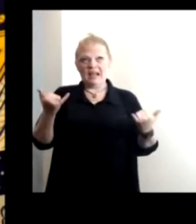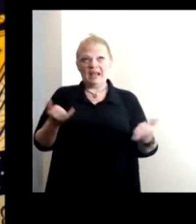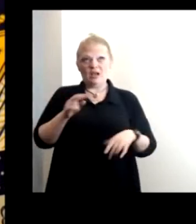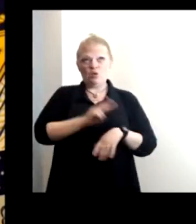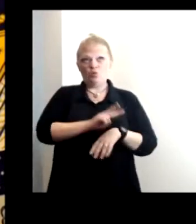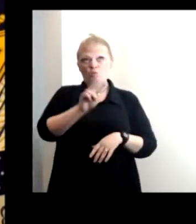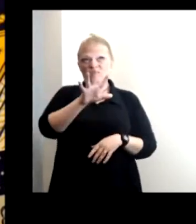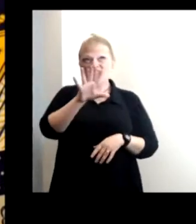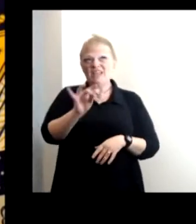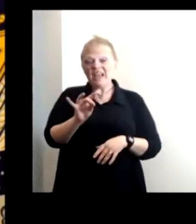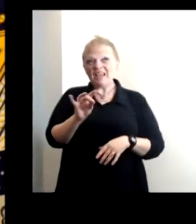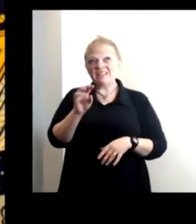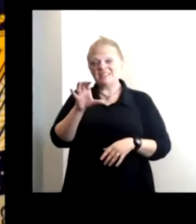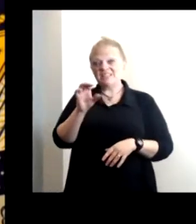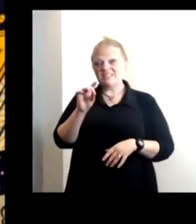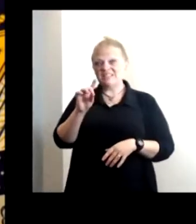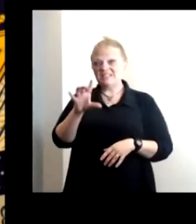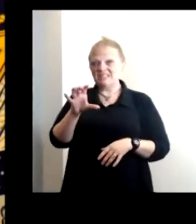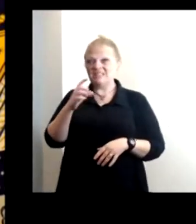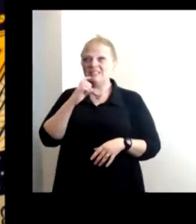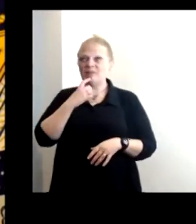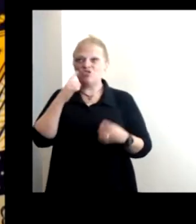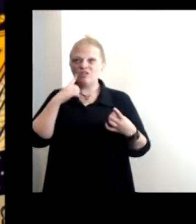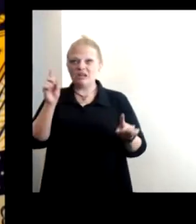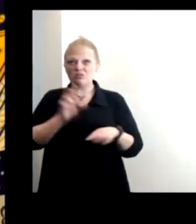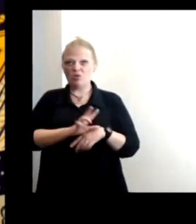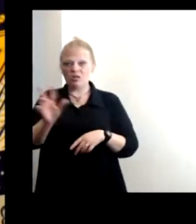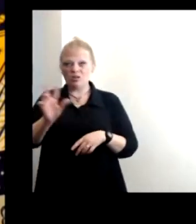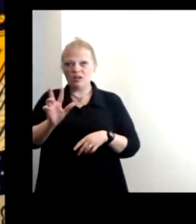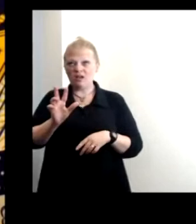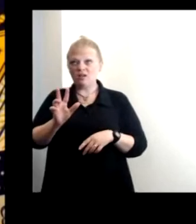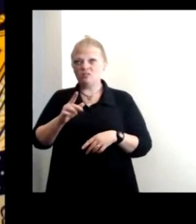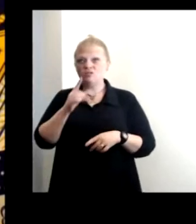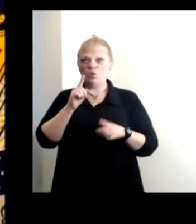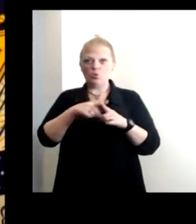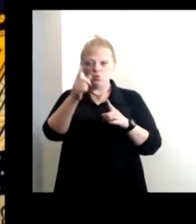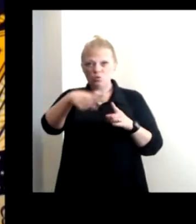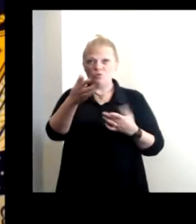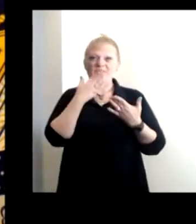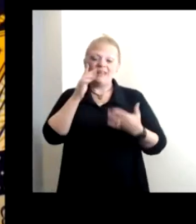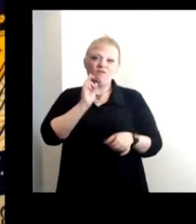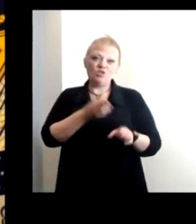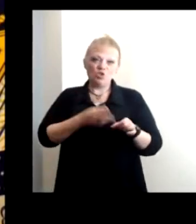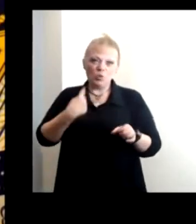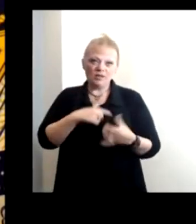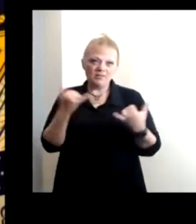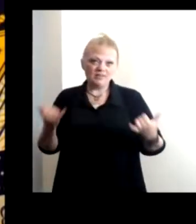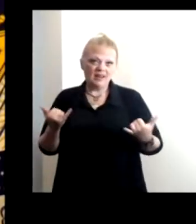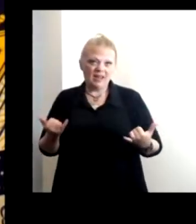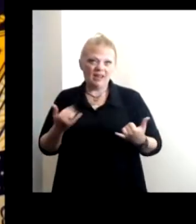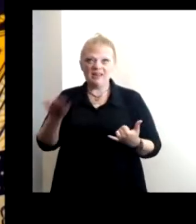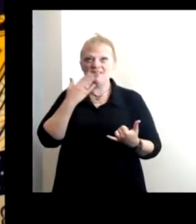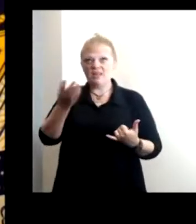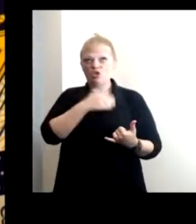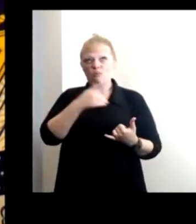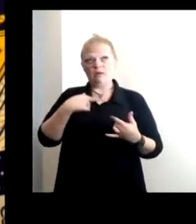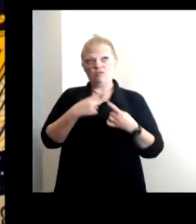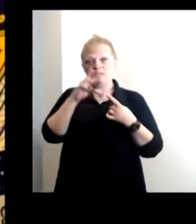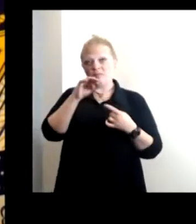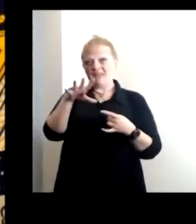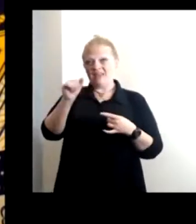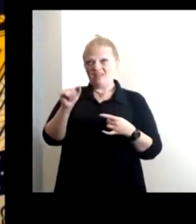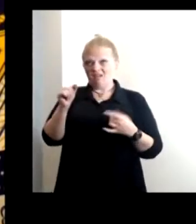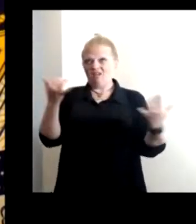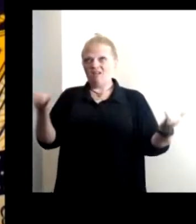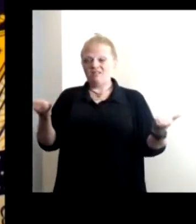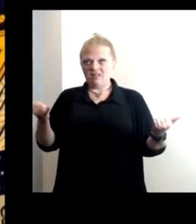the CDC is supposed to make a major announcement at 3 o'clock. So to each and everyone out there, thank you for joining us here today. I want to thank our members from the media that were here